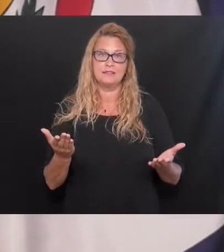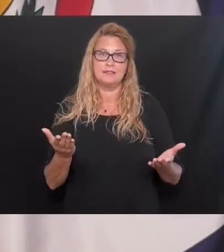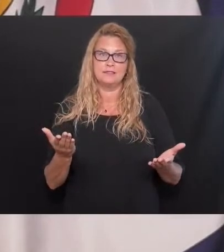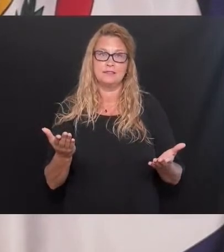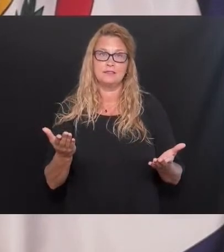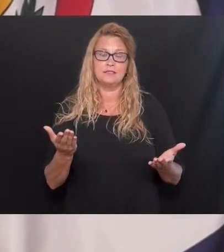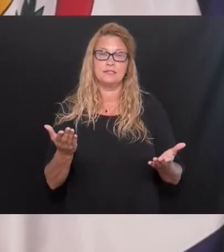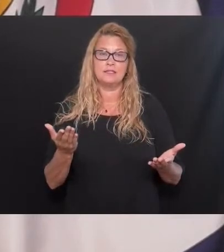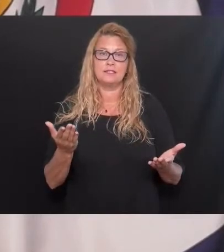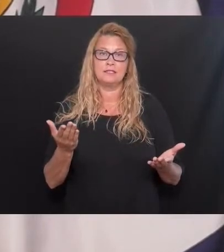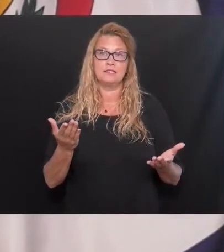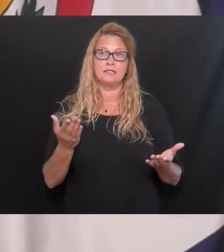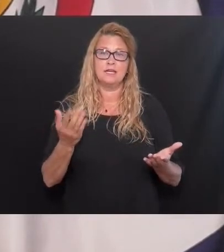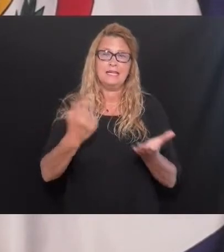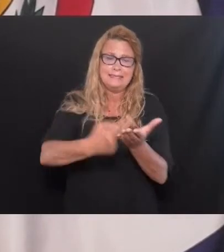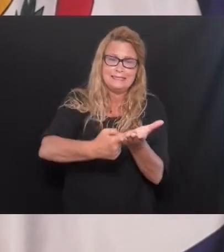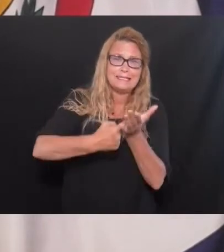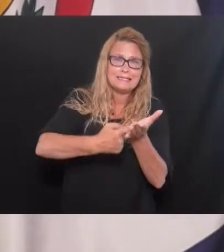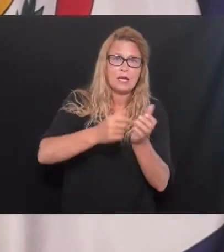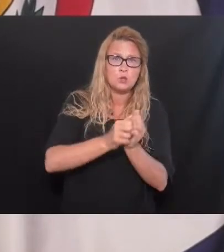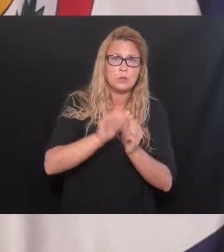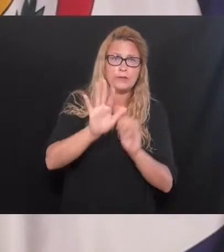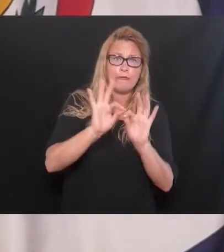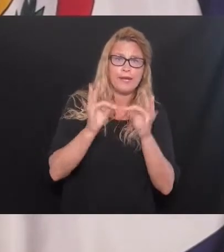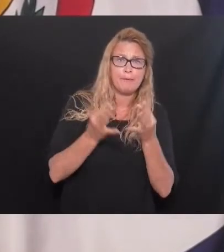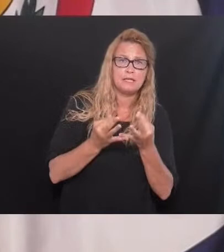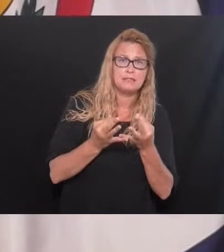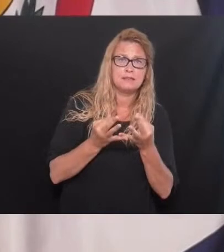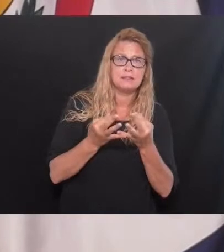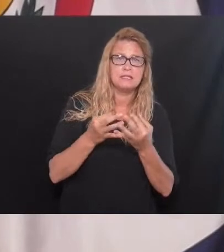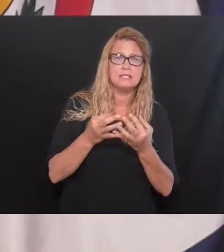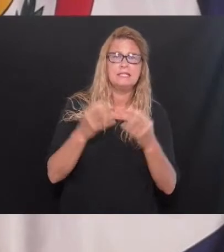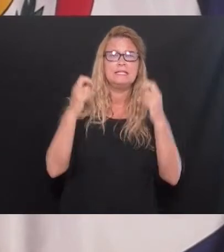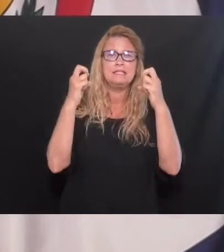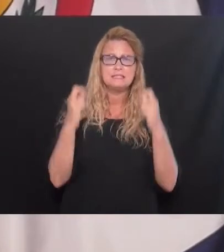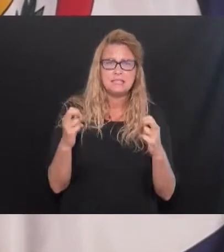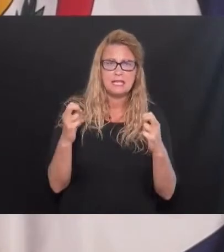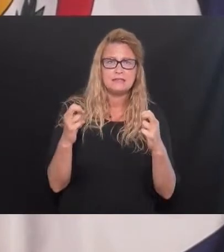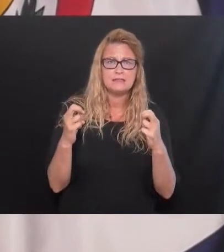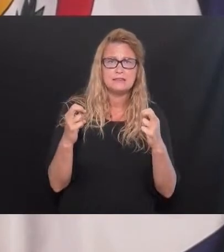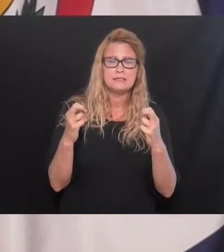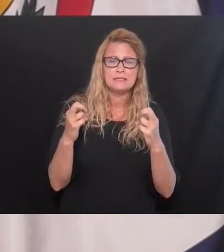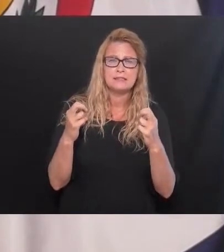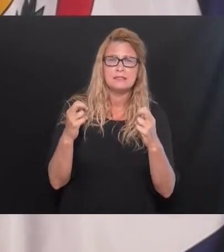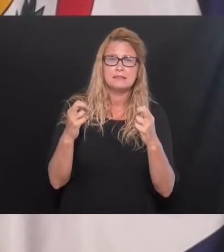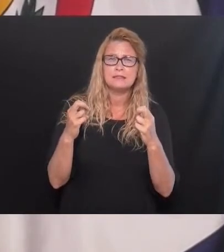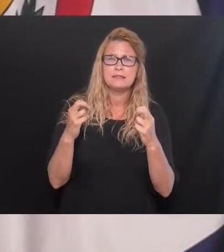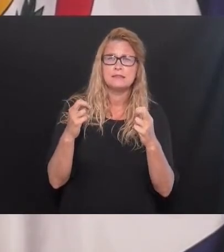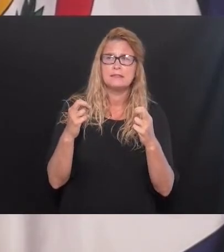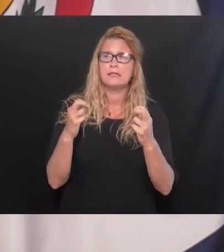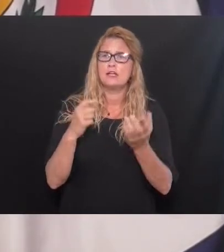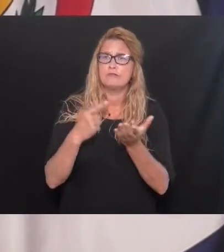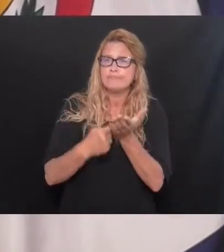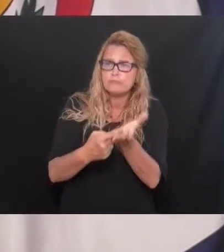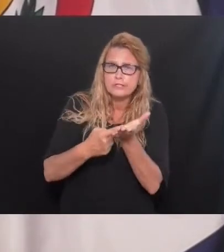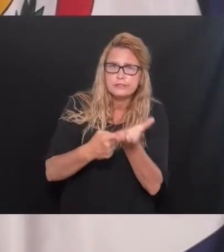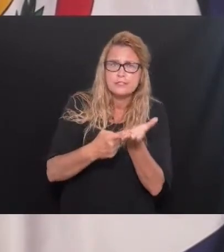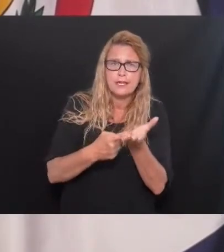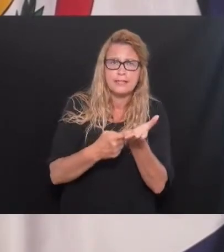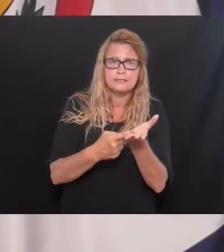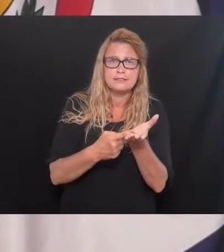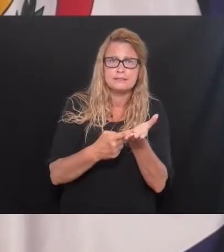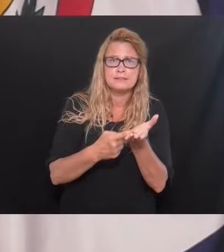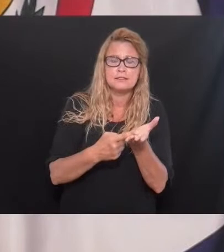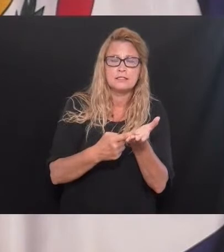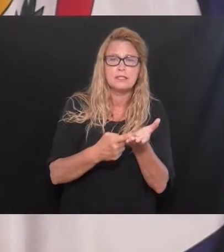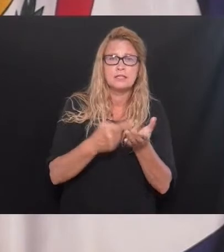have a family discussion. Sit and have a rational family discussion